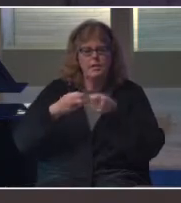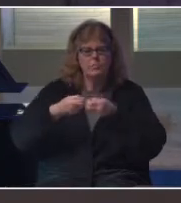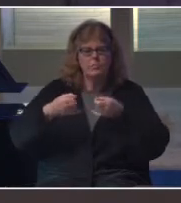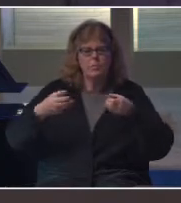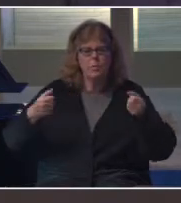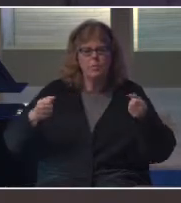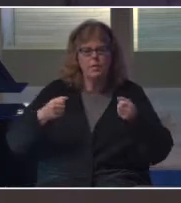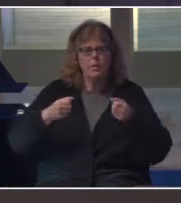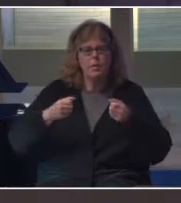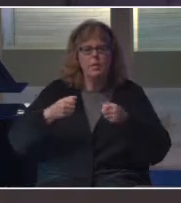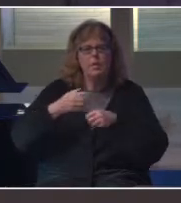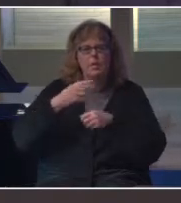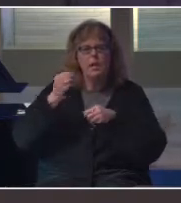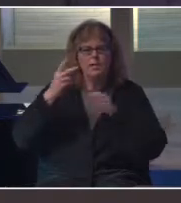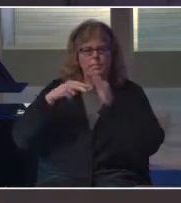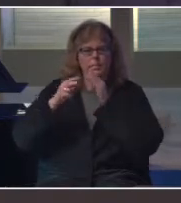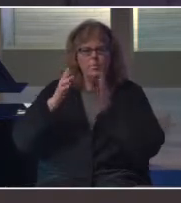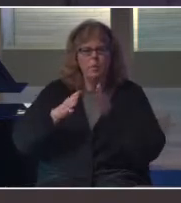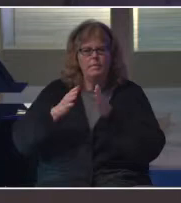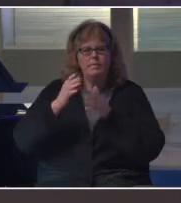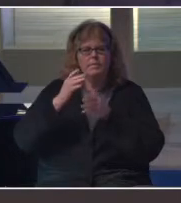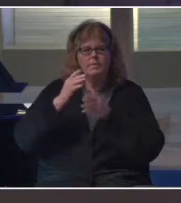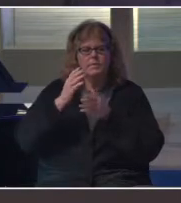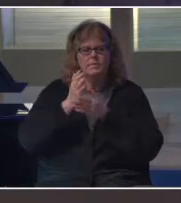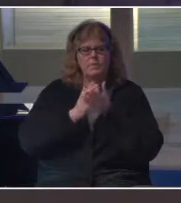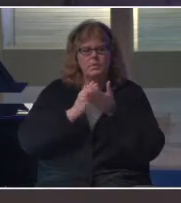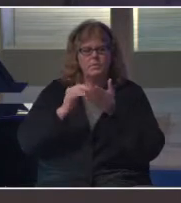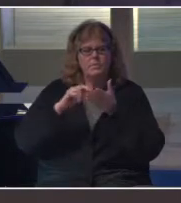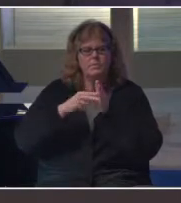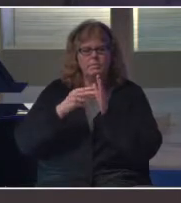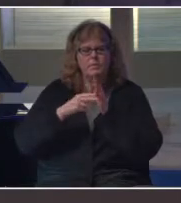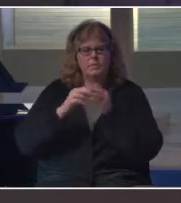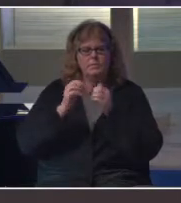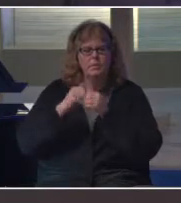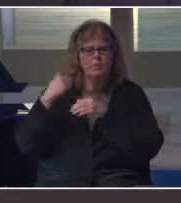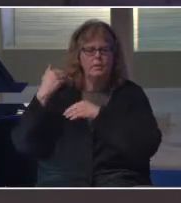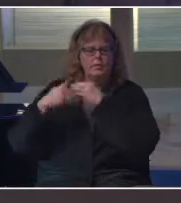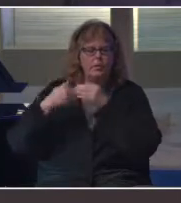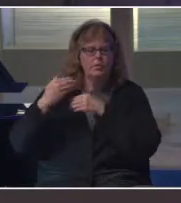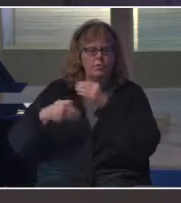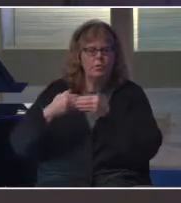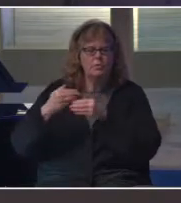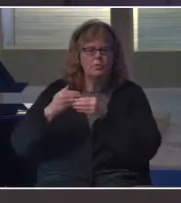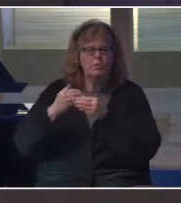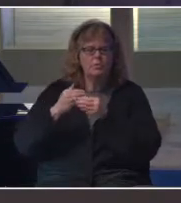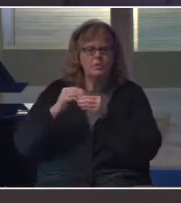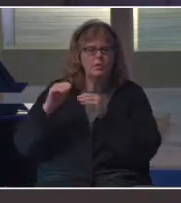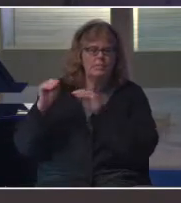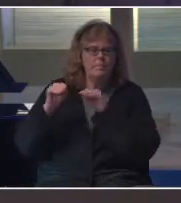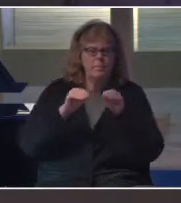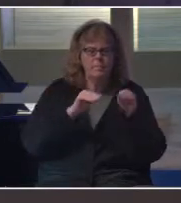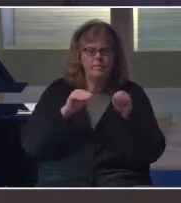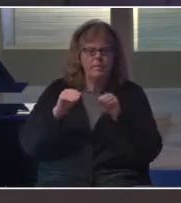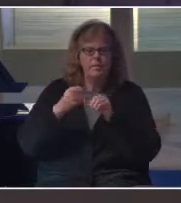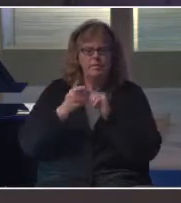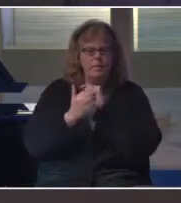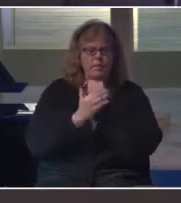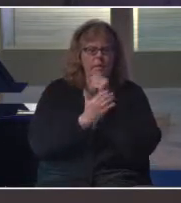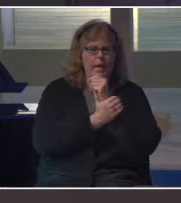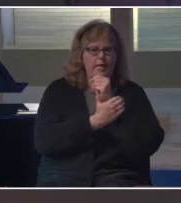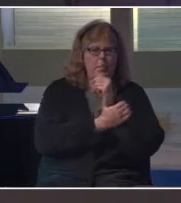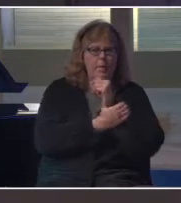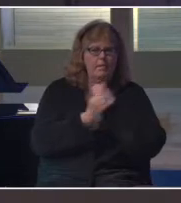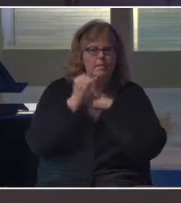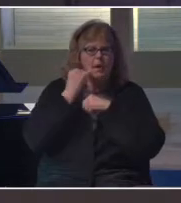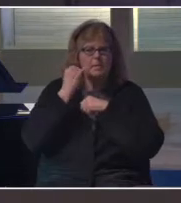and Haftorah, a portion, meaning that it has to do with the generations and the transition from Abraham,